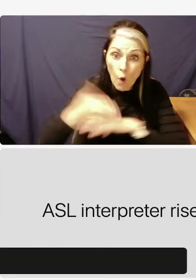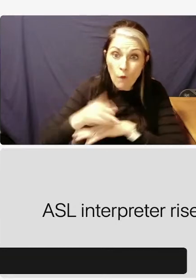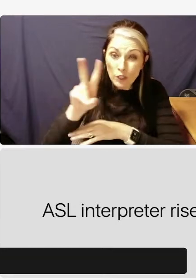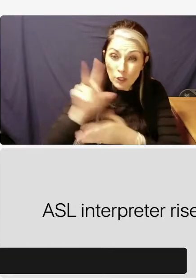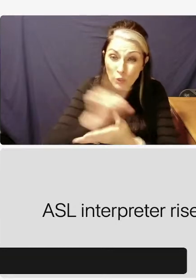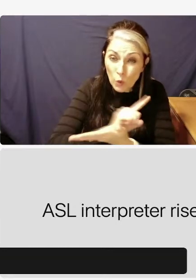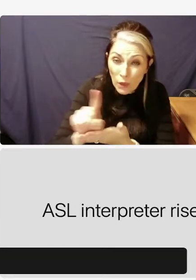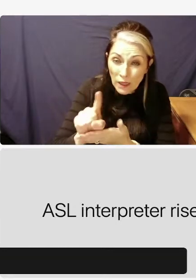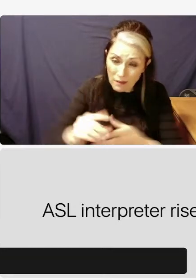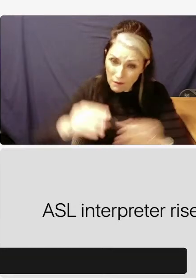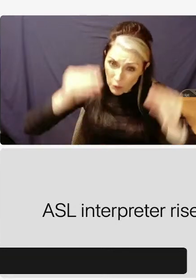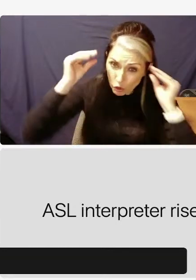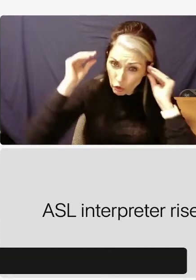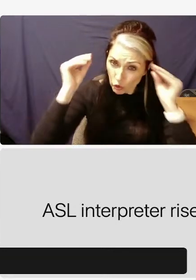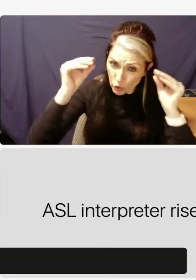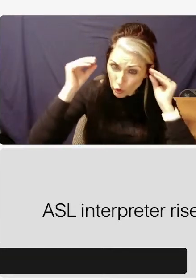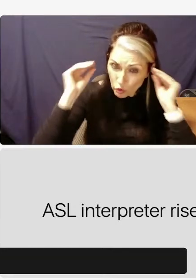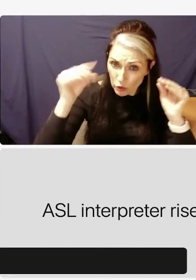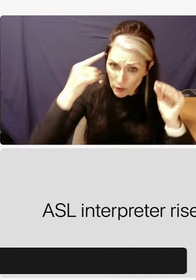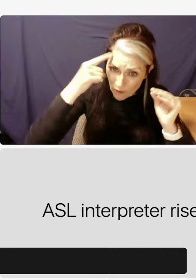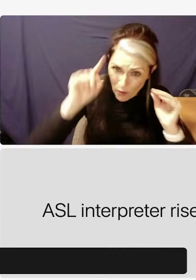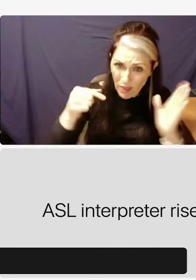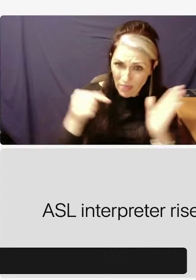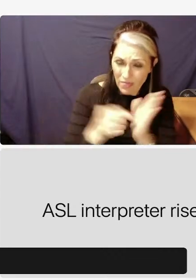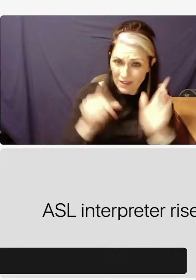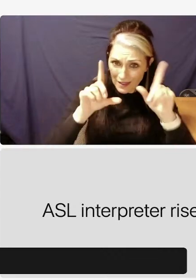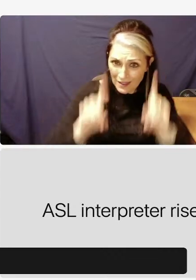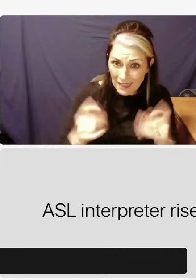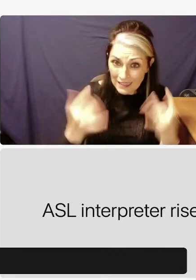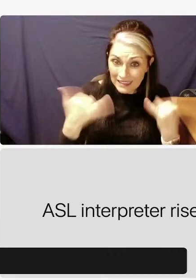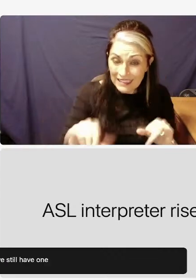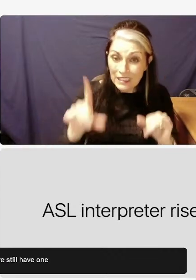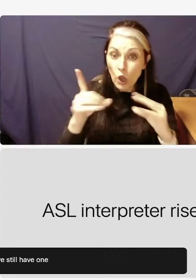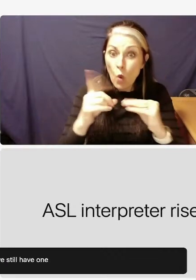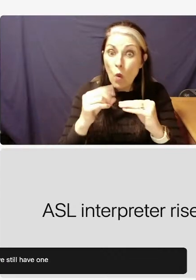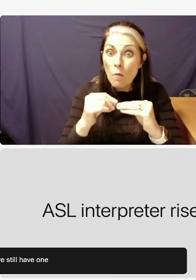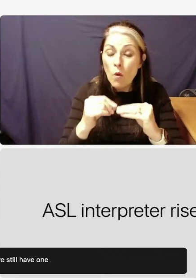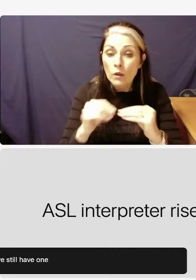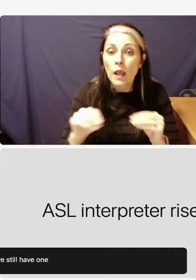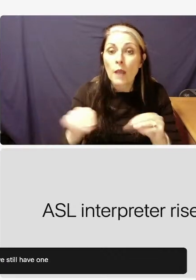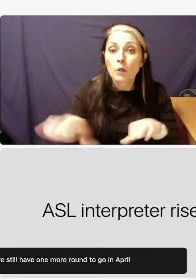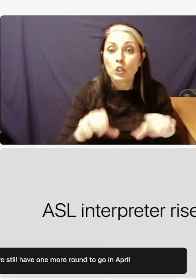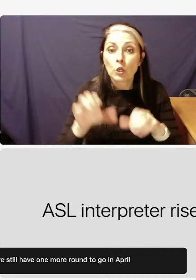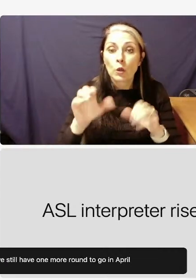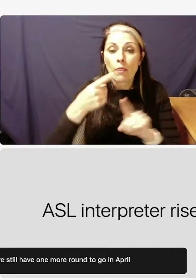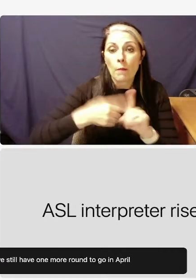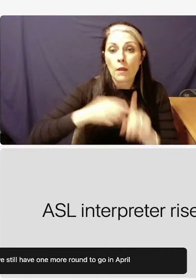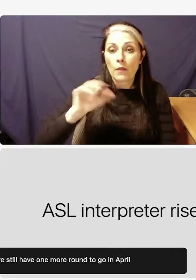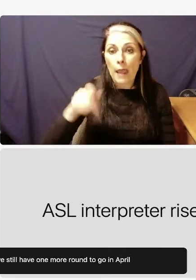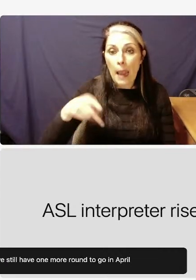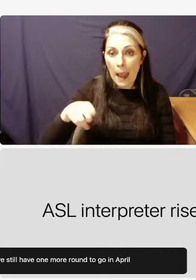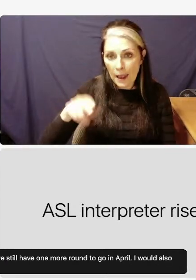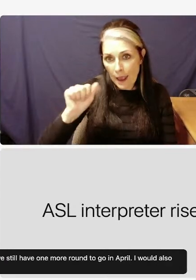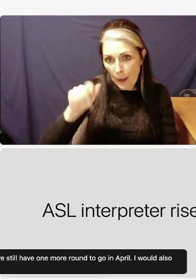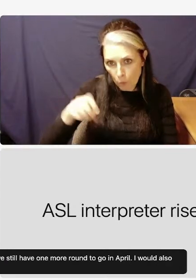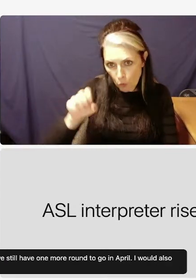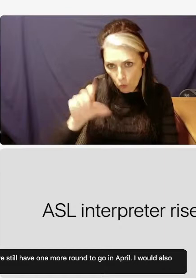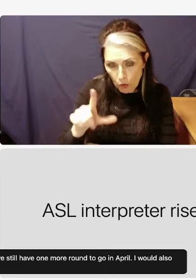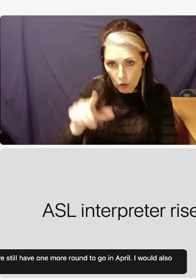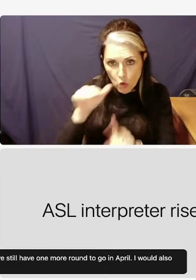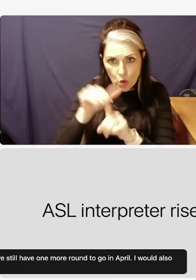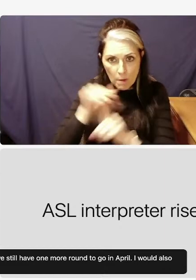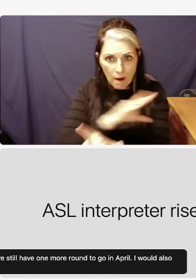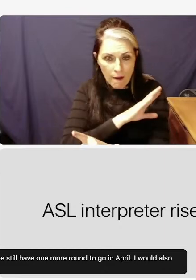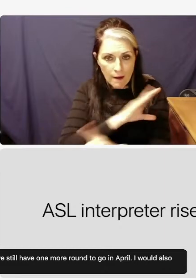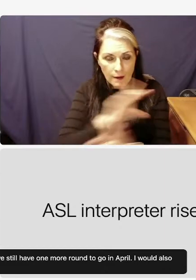instructional time to administer this test and we still have one more round to go in april i would also like to remind the district and school board that the